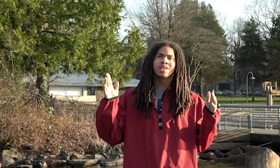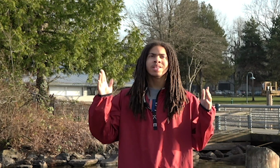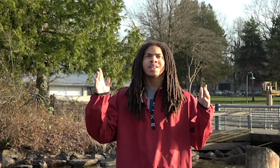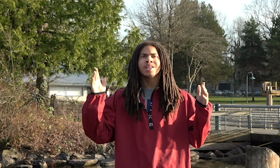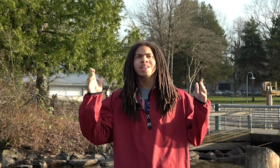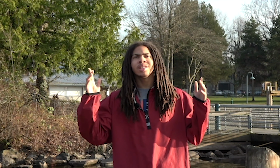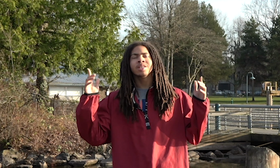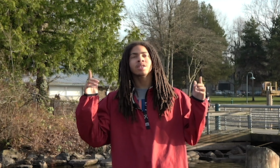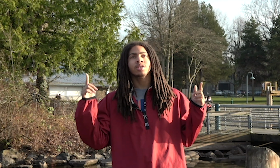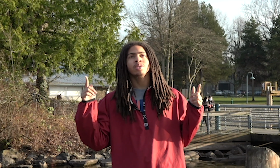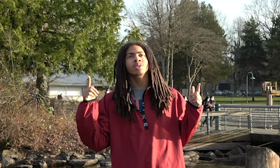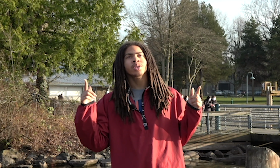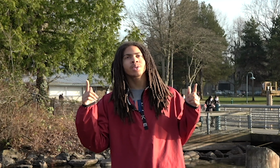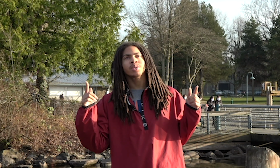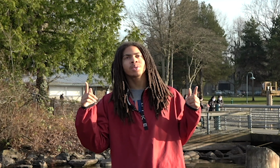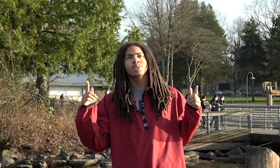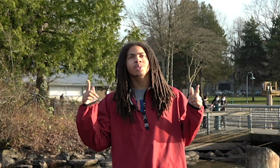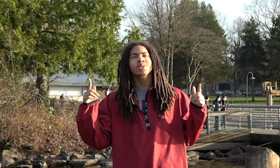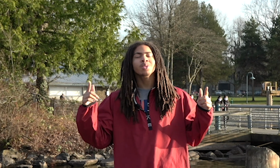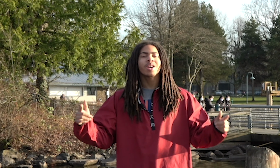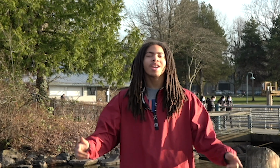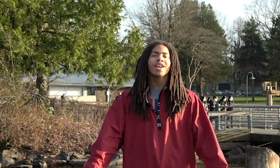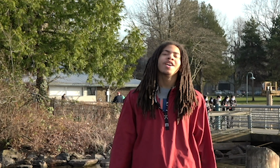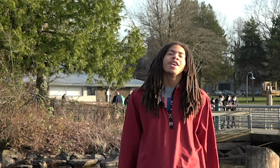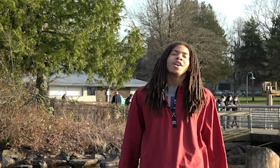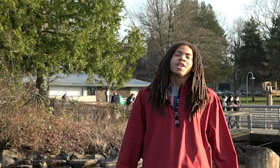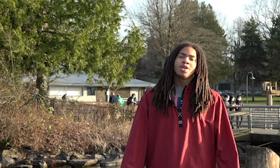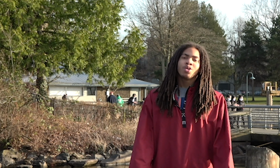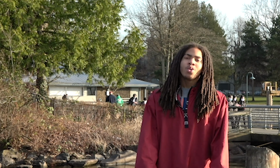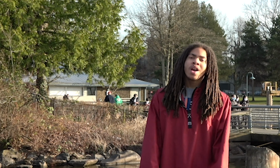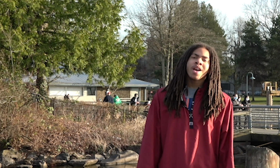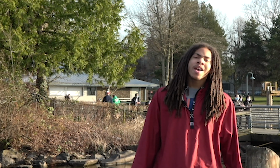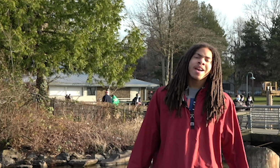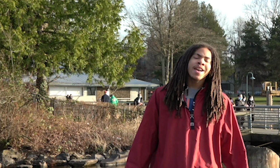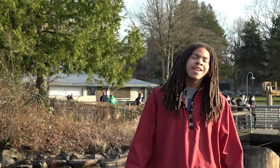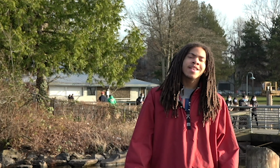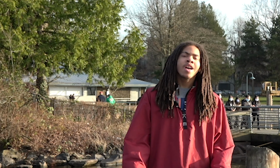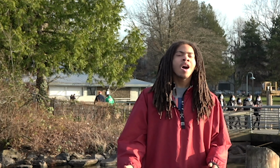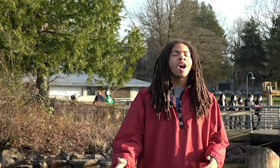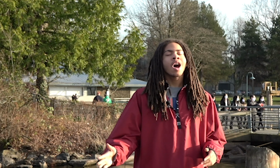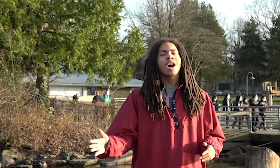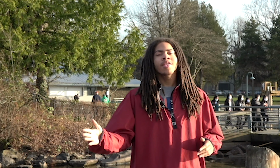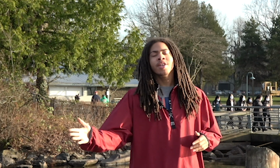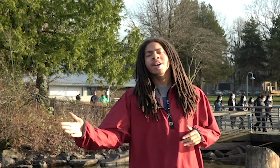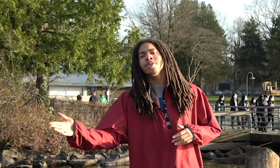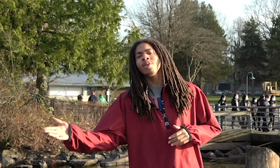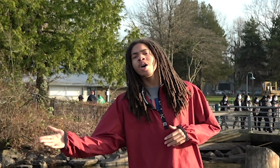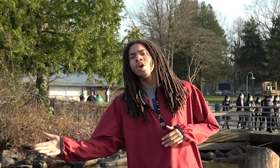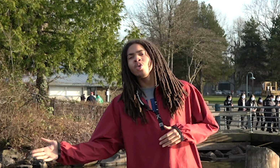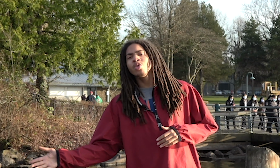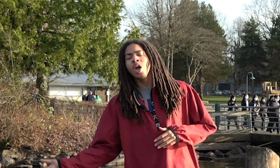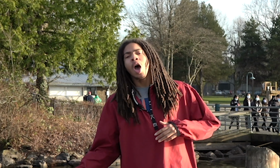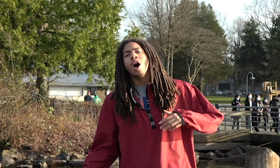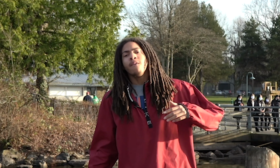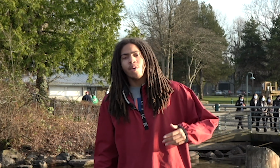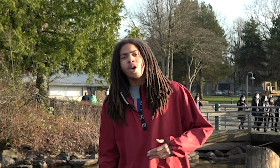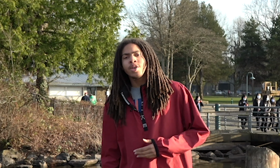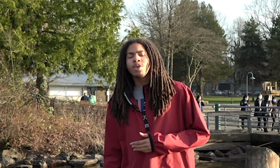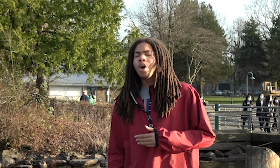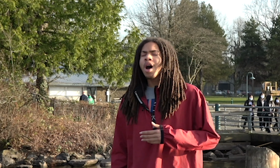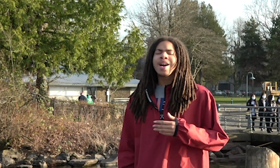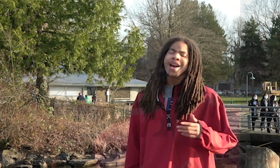admiration." "Not everybody is going to be for you. You know, whether you know them or not, you know,